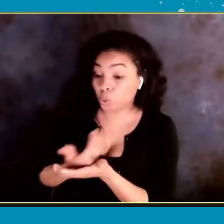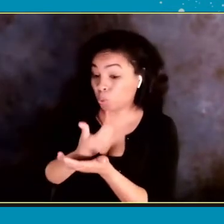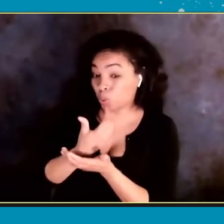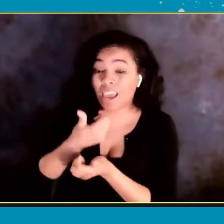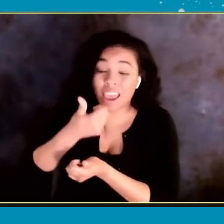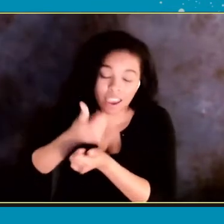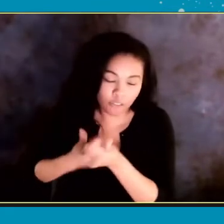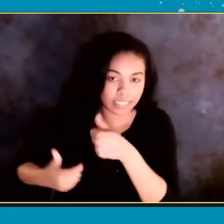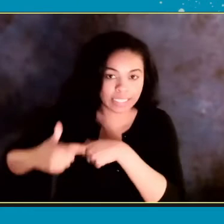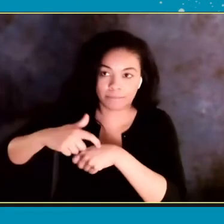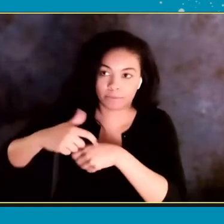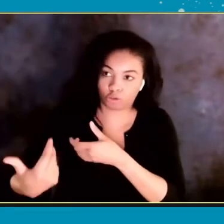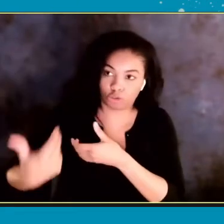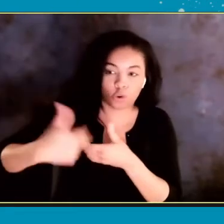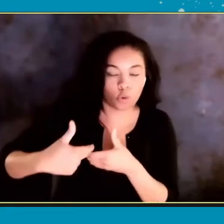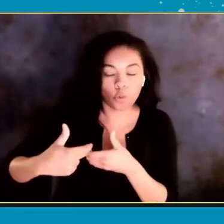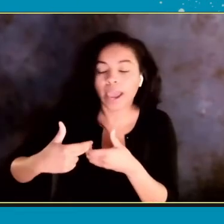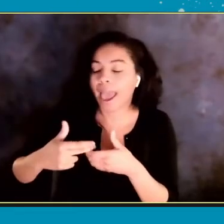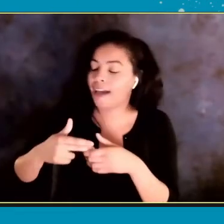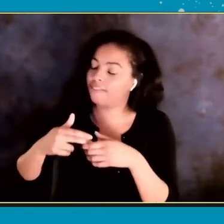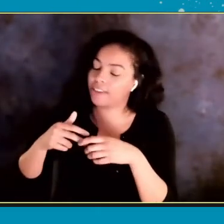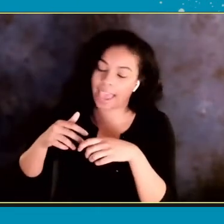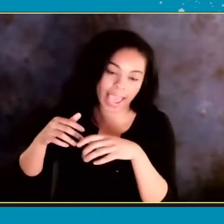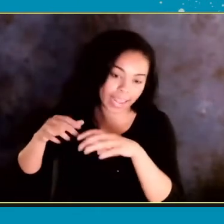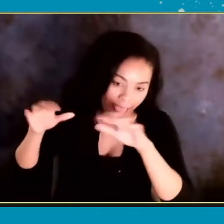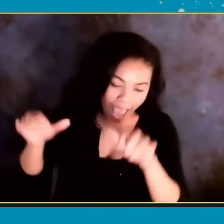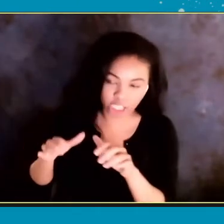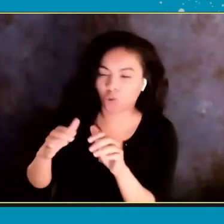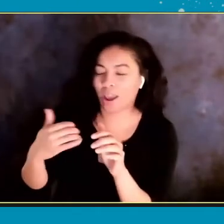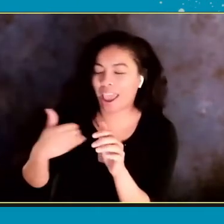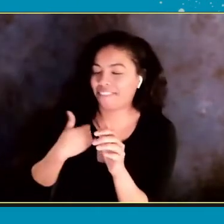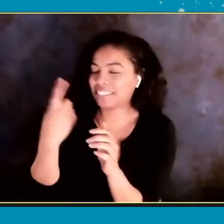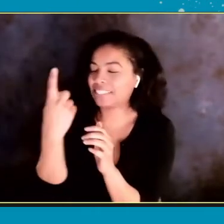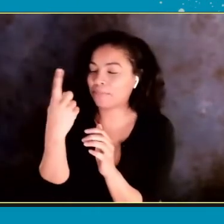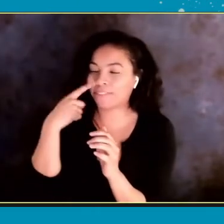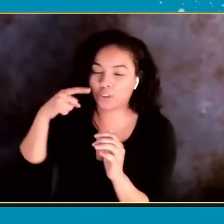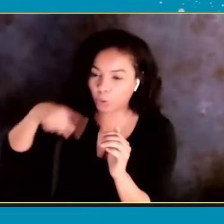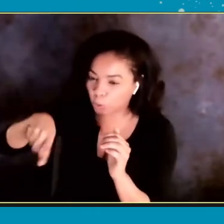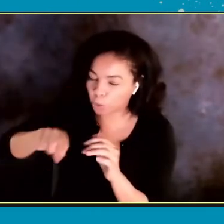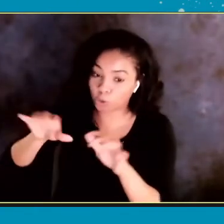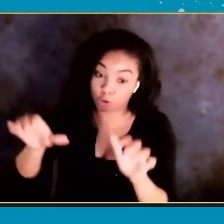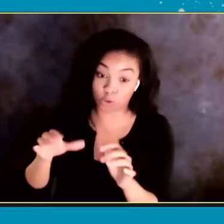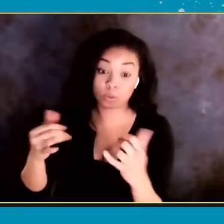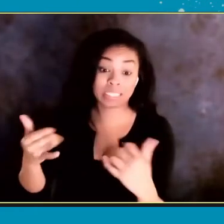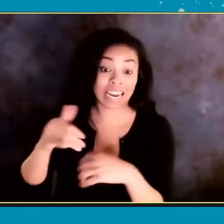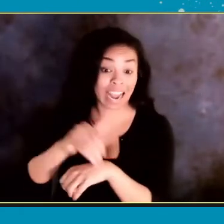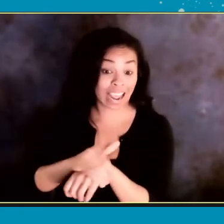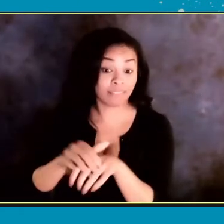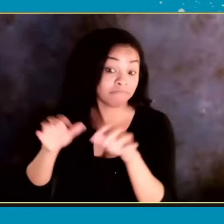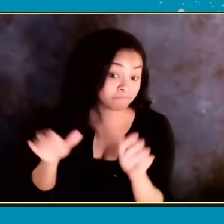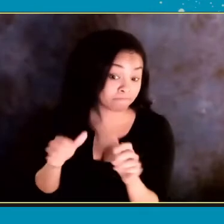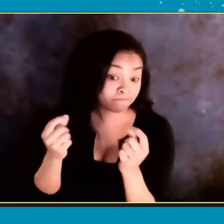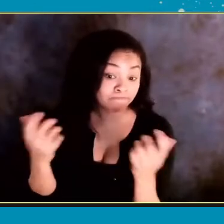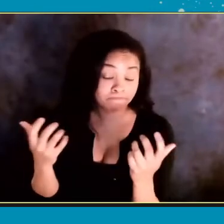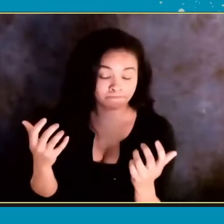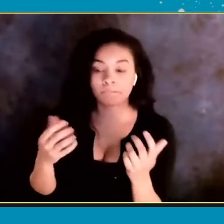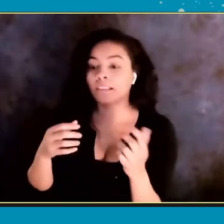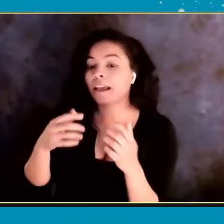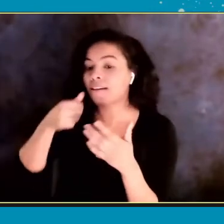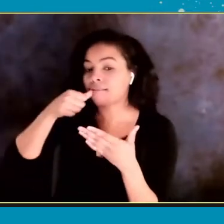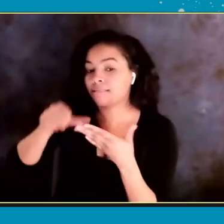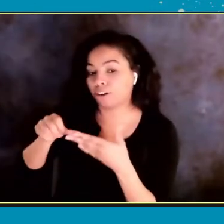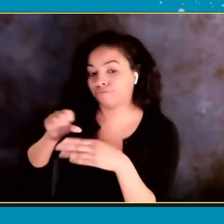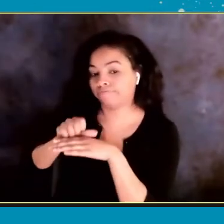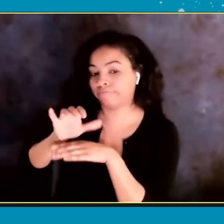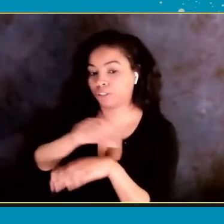call, we got a call to action. We got something for you to do. Tonight, it's a letter to your senators, because if all of us do this, it